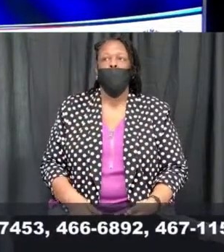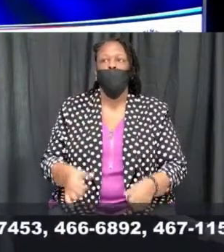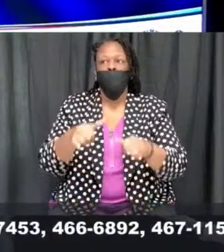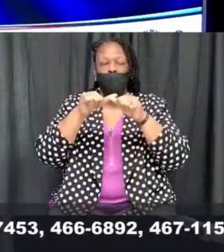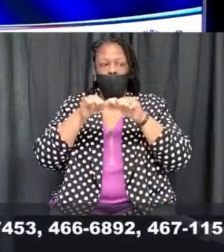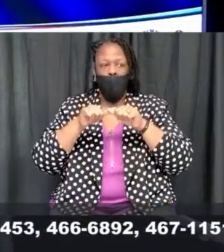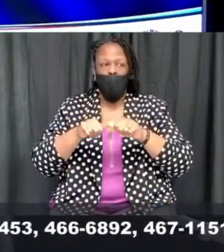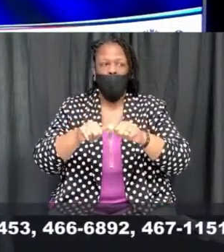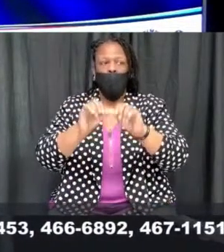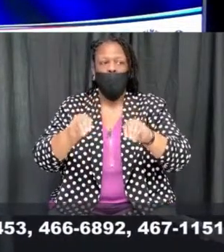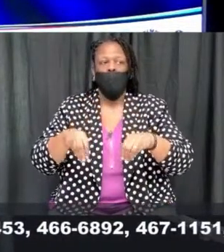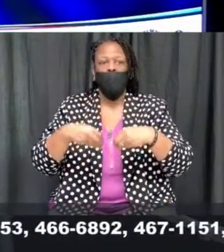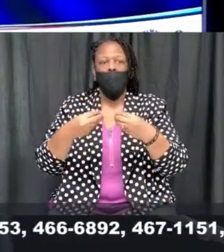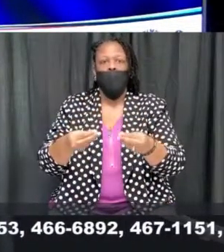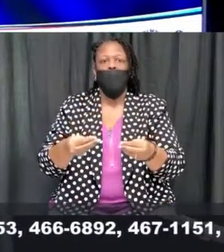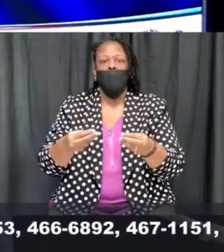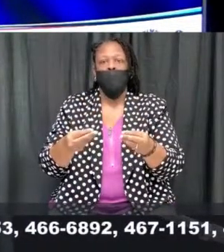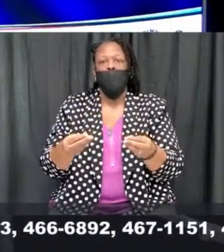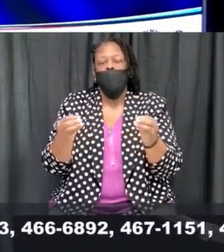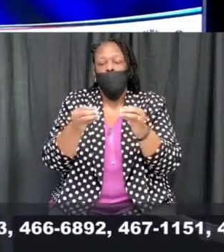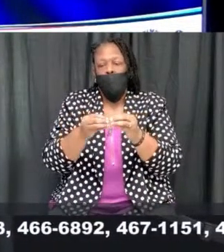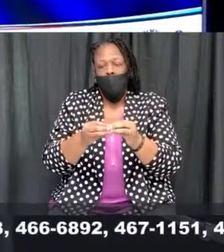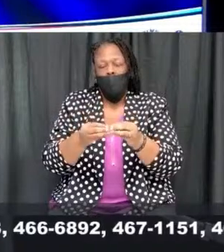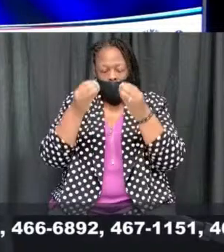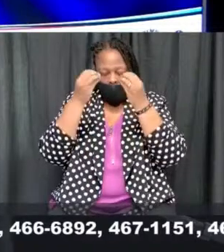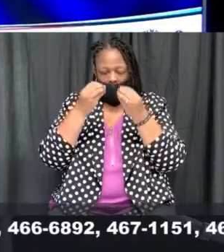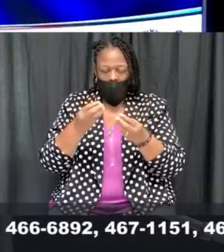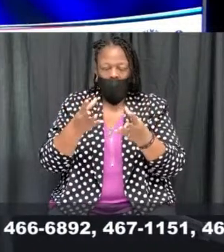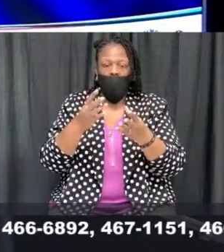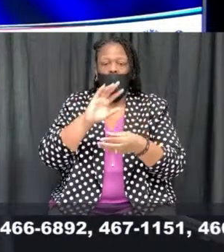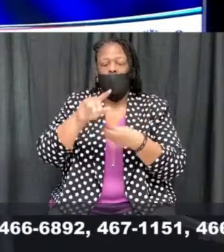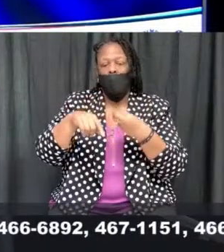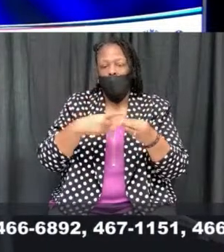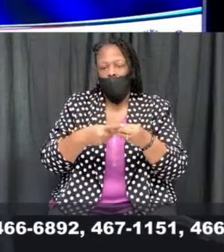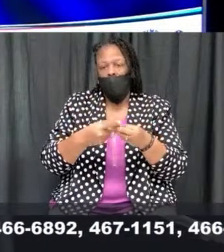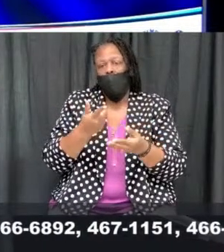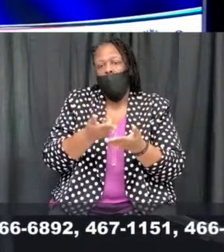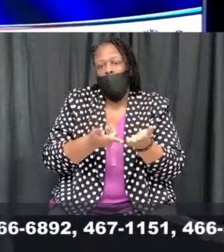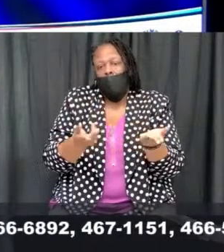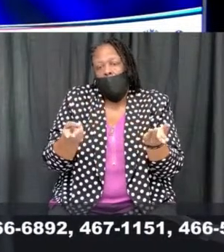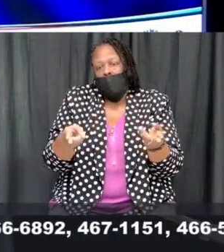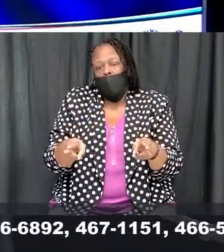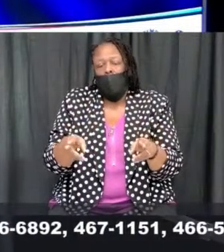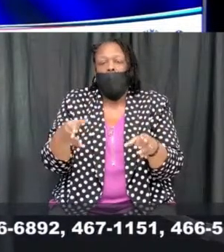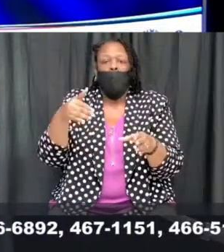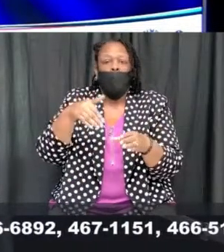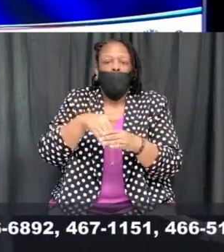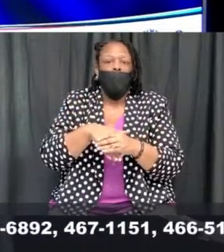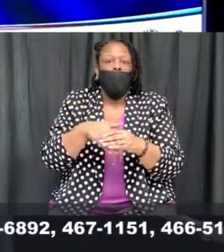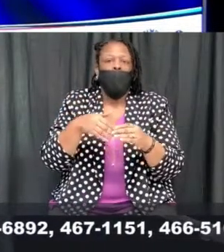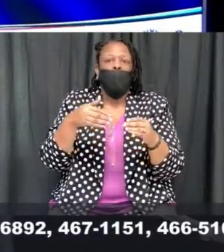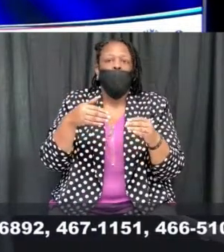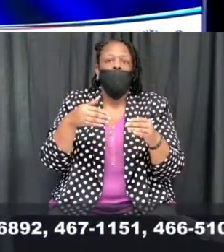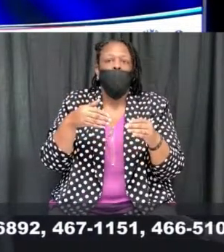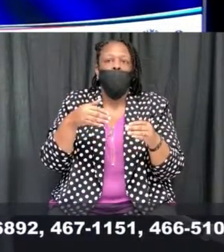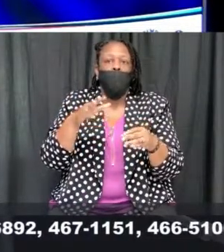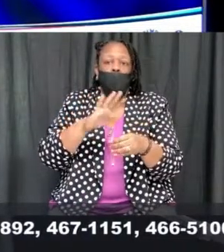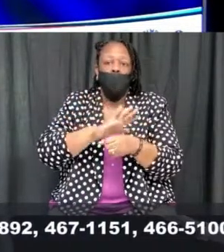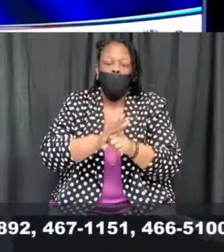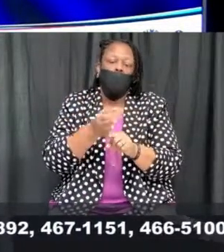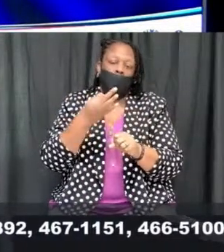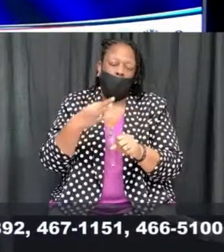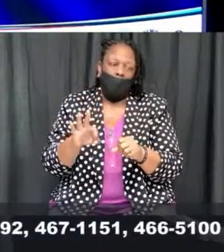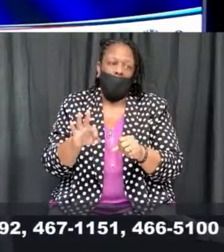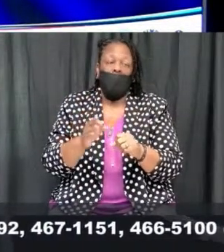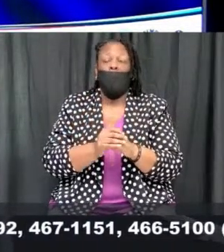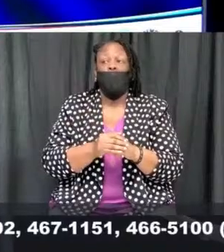continue to bring you updates in terms of what is happening with the COVID-19 pandemic. Of course, as